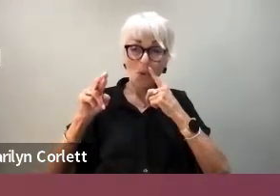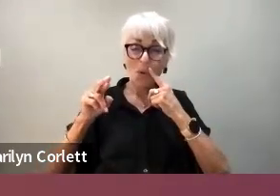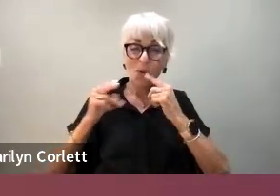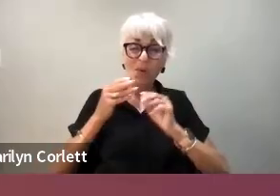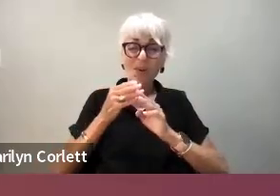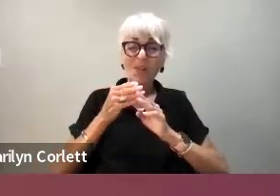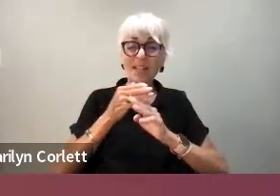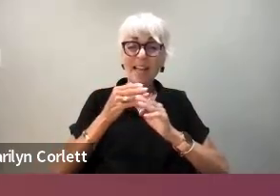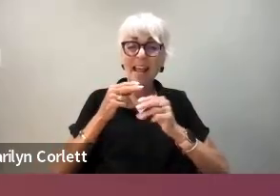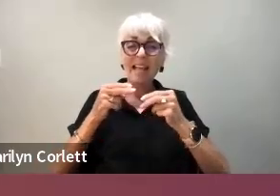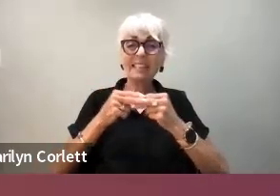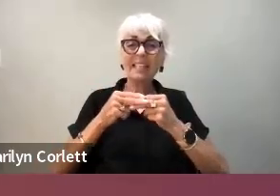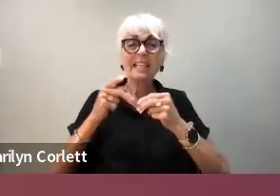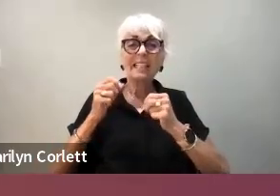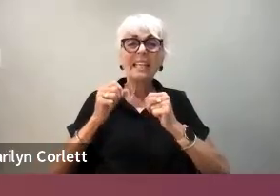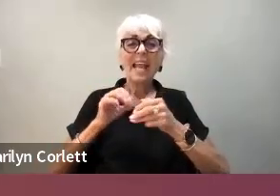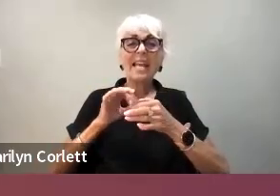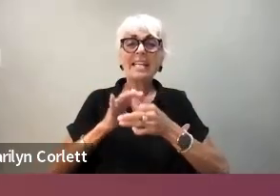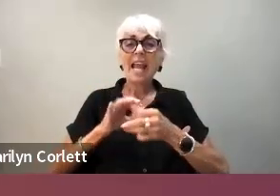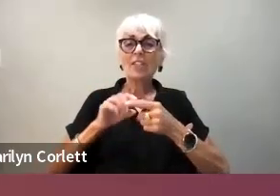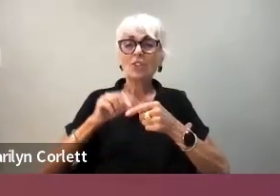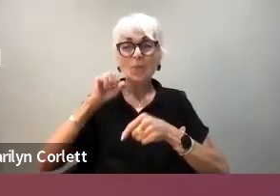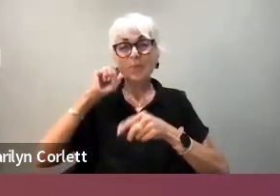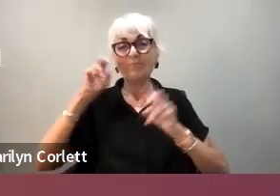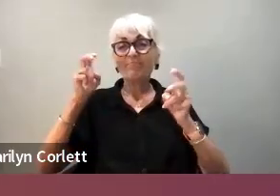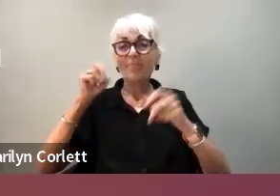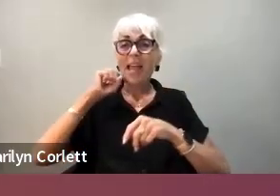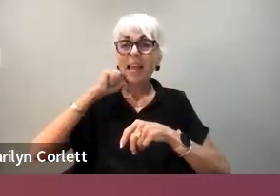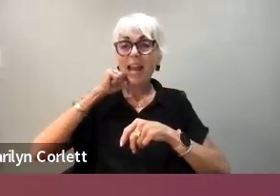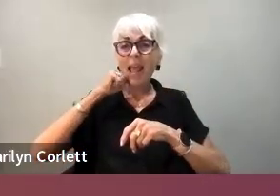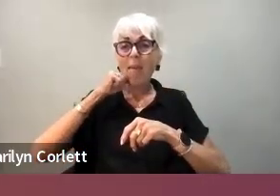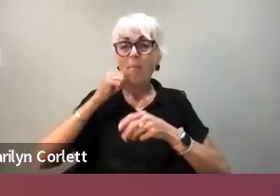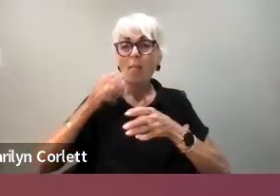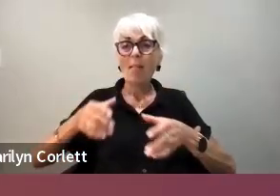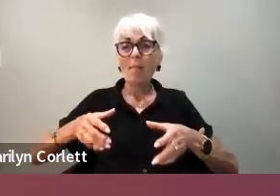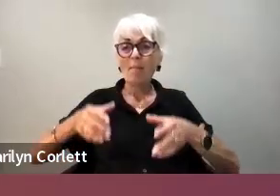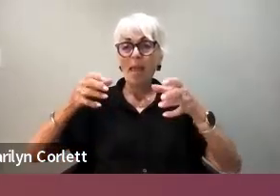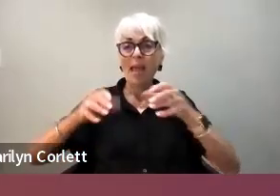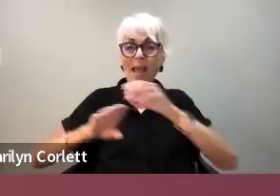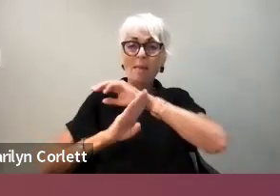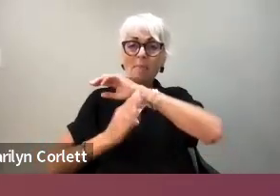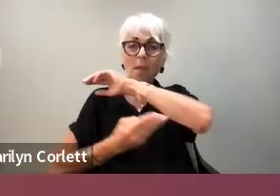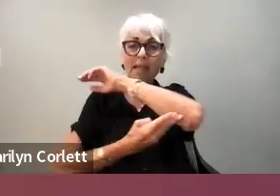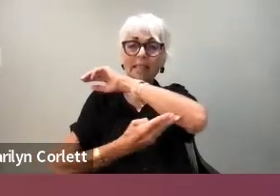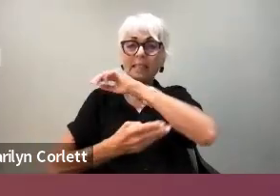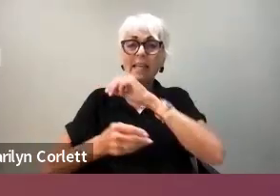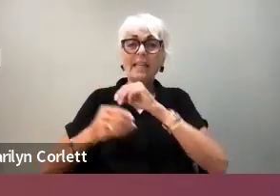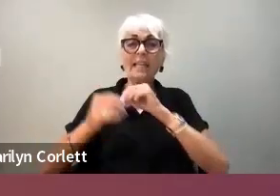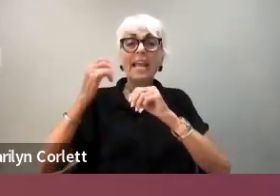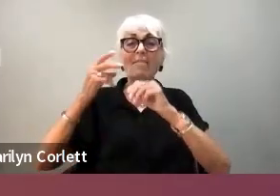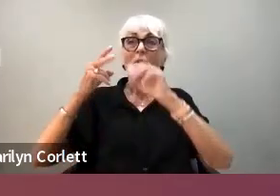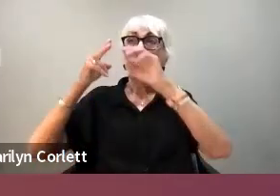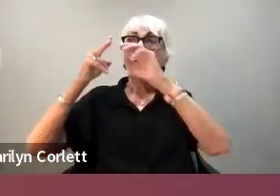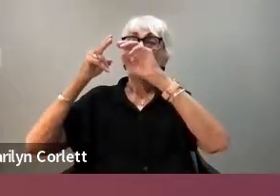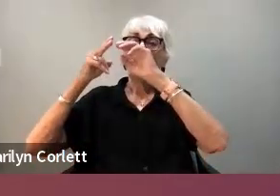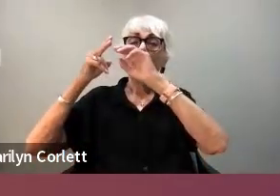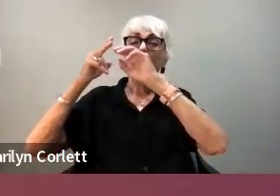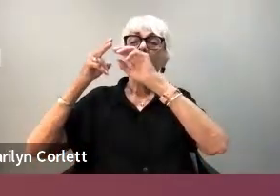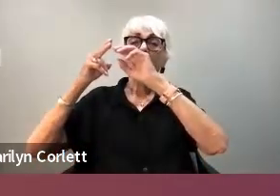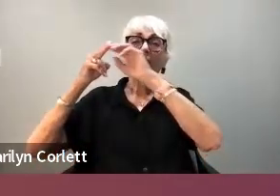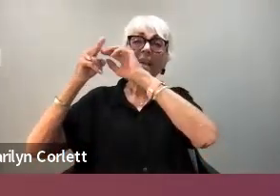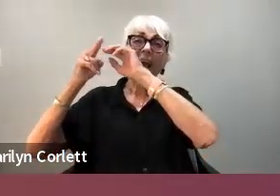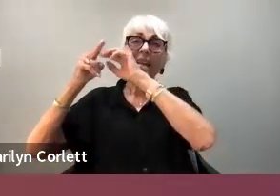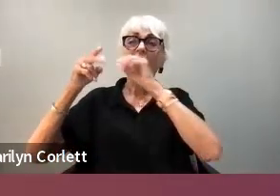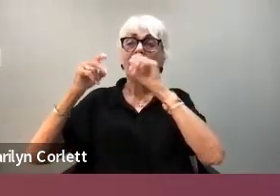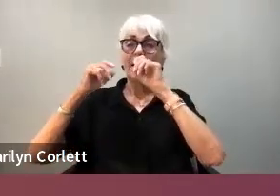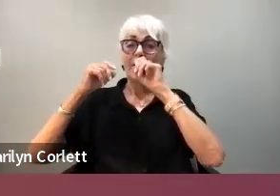to a basket. We call it an apple basket. And so when you're cutting, if the apples are high up, and you just